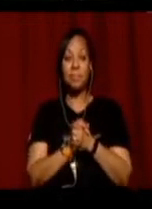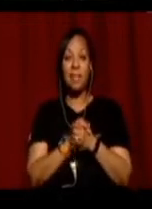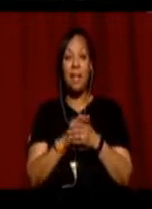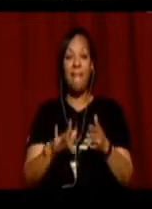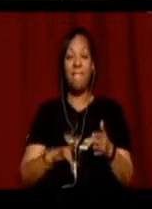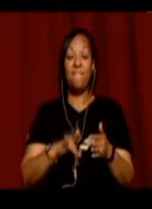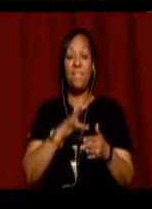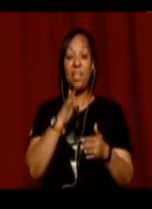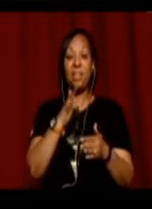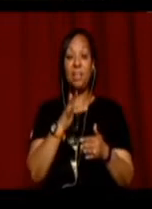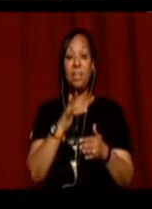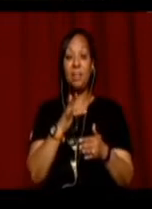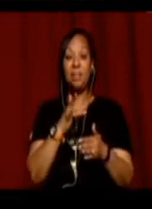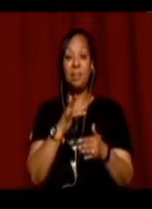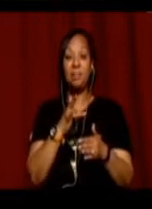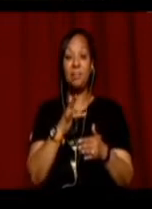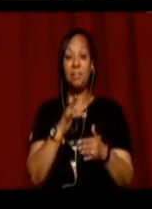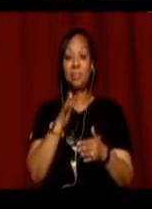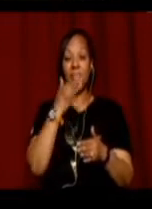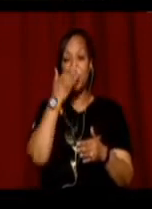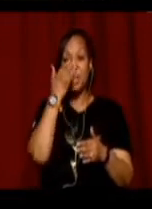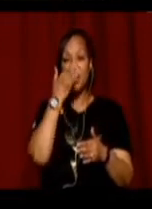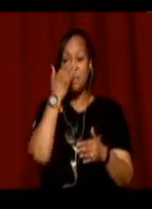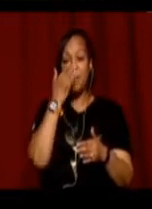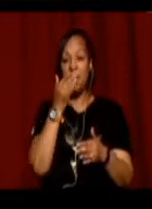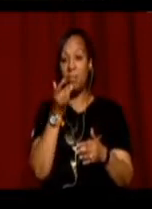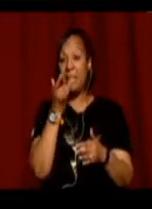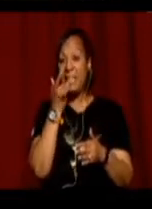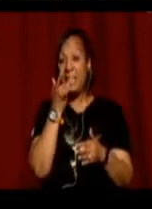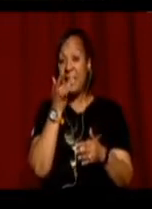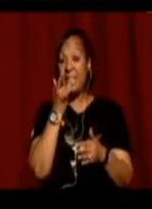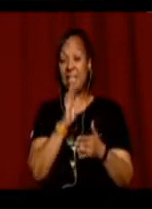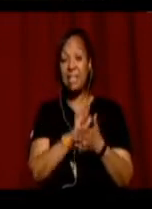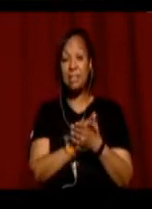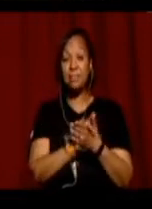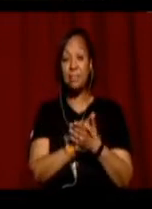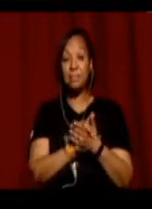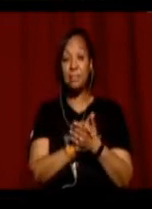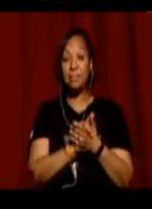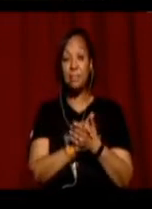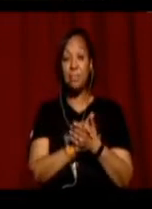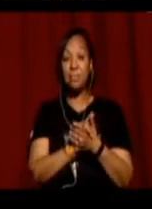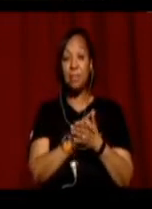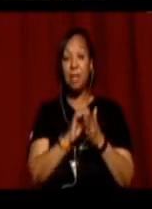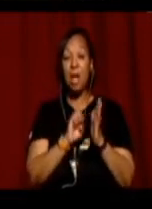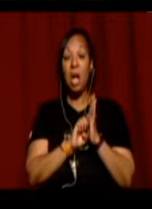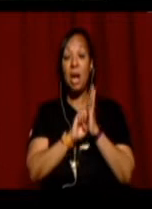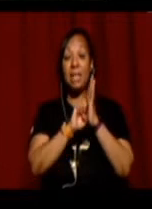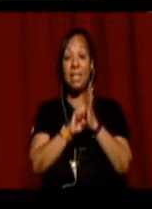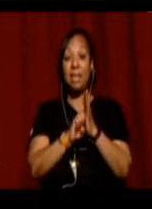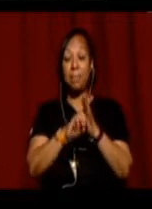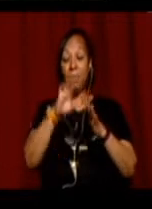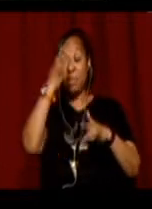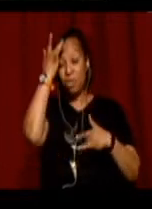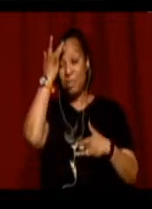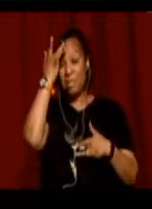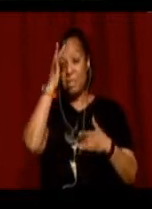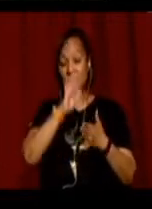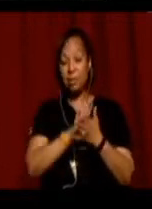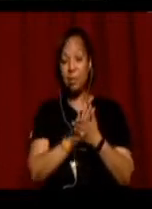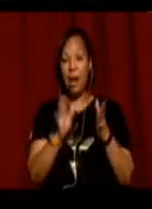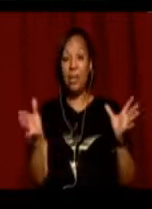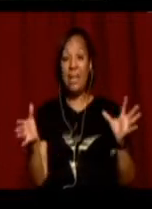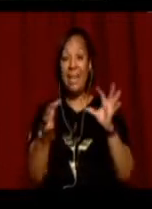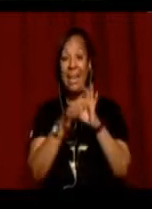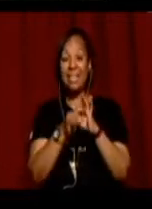feeling a loss of sense of smell or taste, are very prominent symptoms that we've been finding are connected